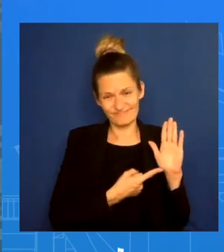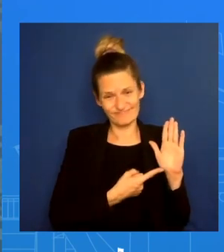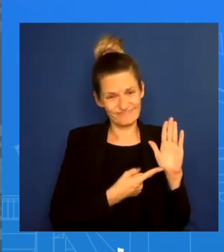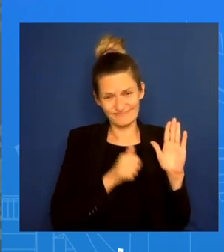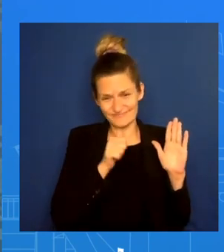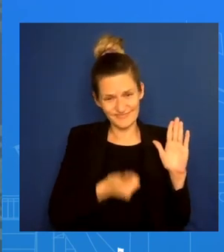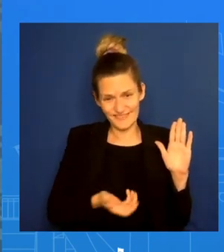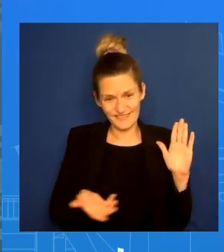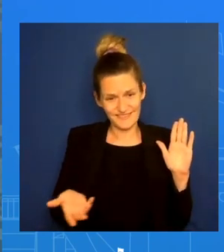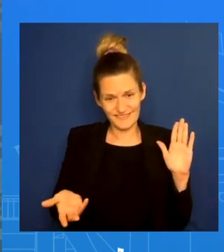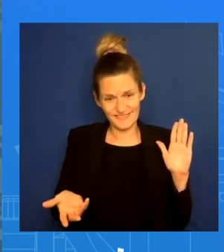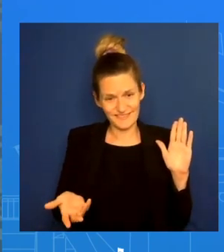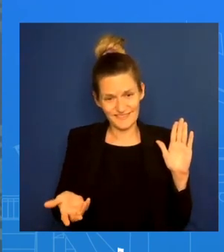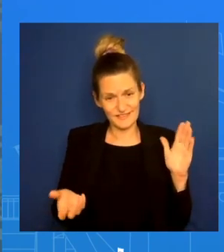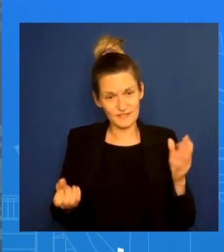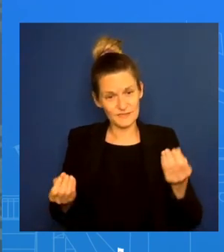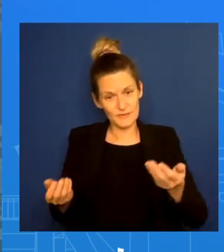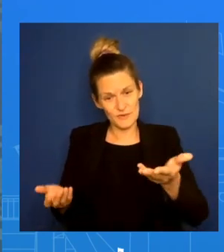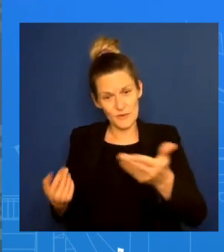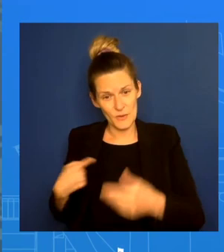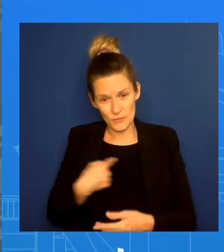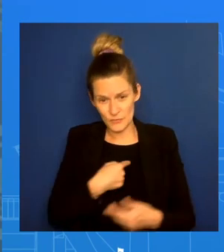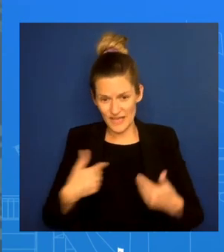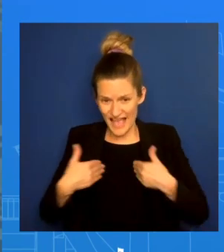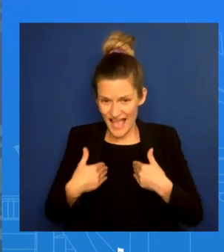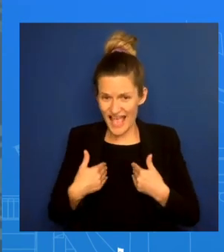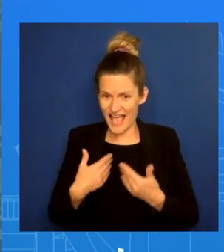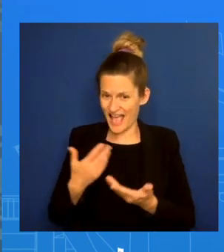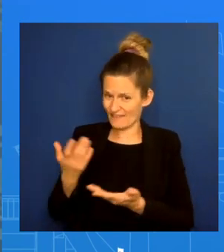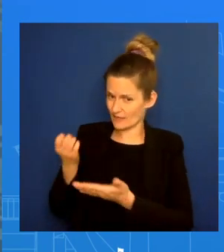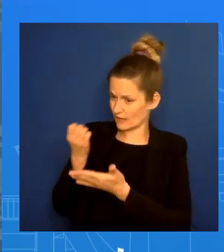are not in a recession, and because of the strong labor market,